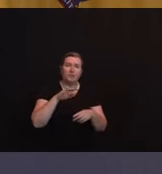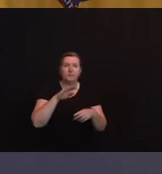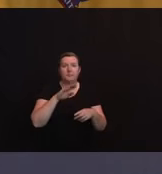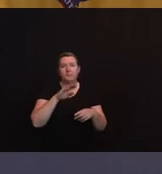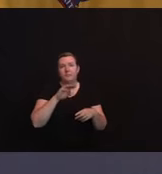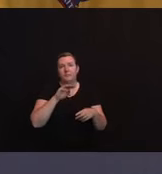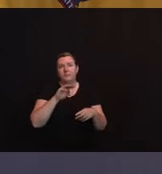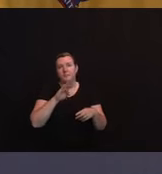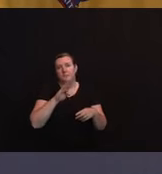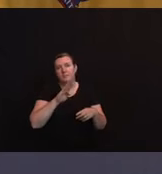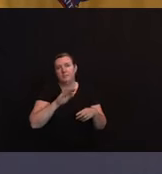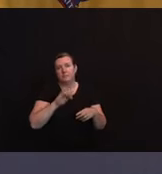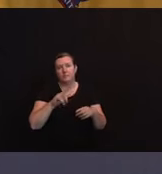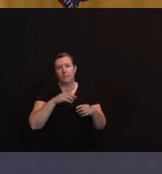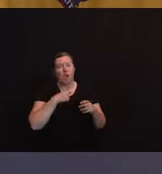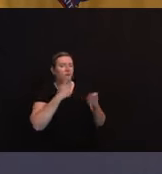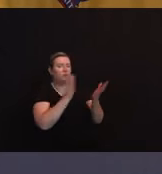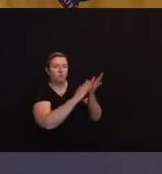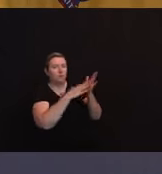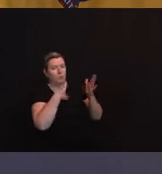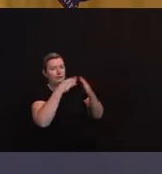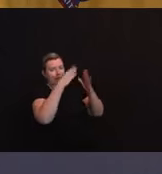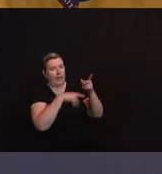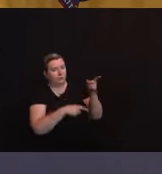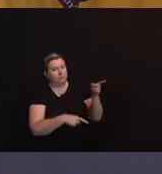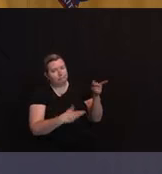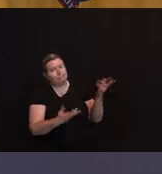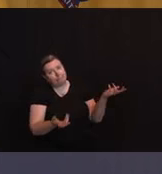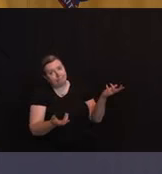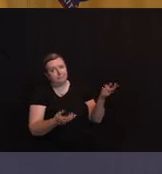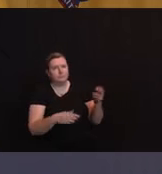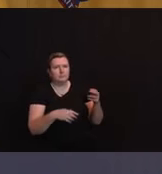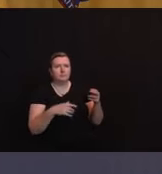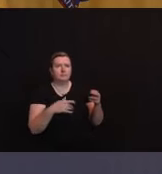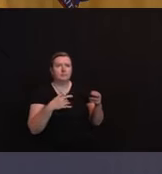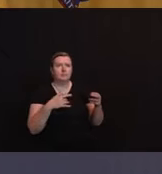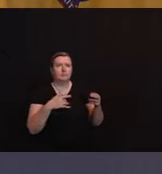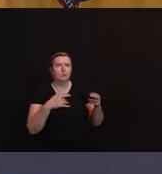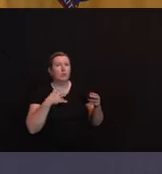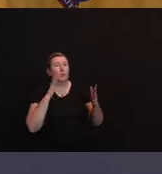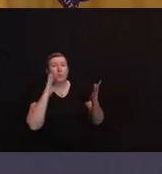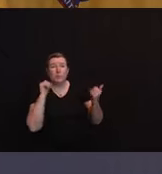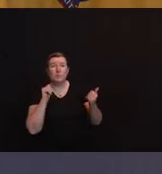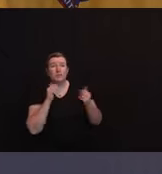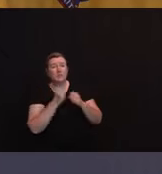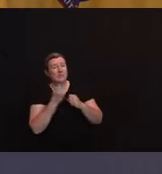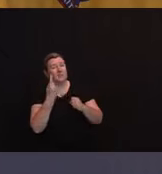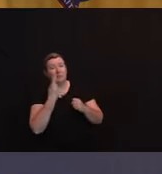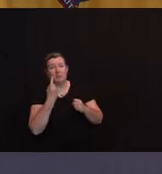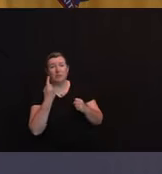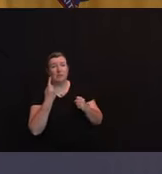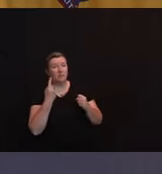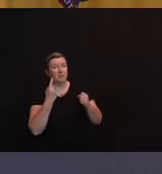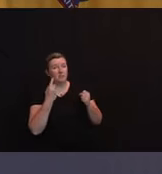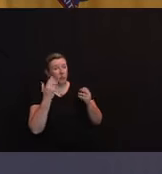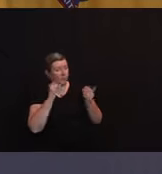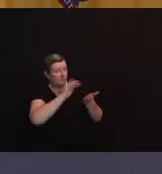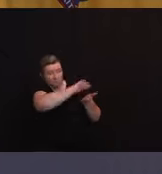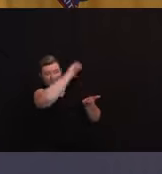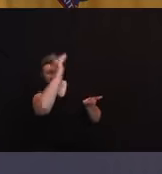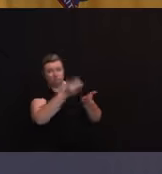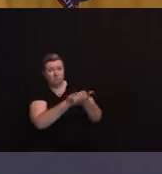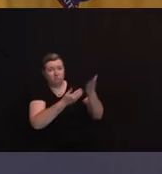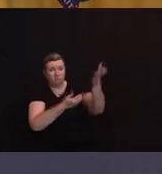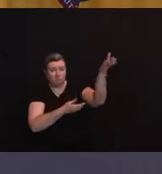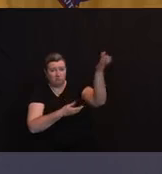any dots connected, and I continue to be skeptical. I hope we get something. I hope it is significant amount, and I hope New Jersey within